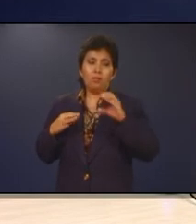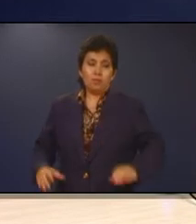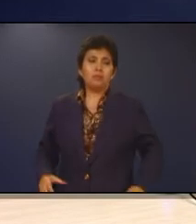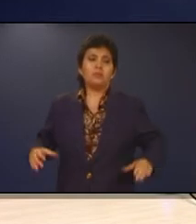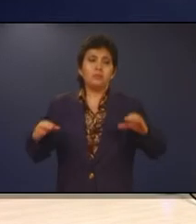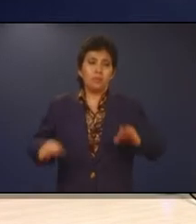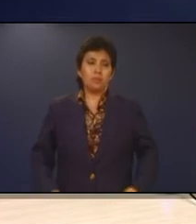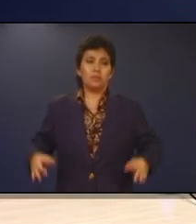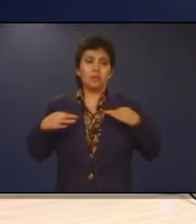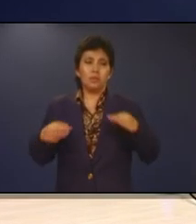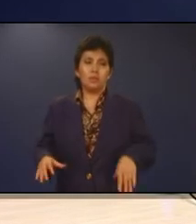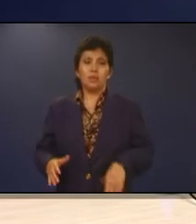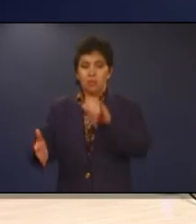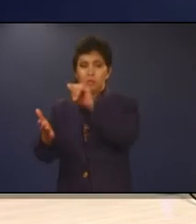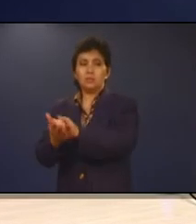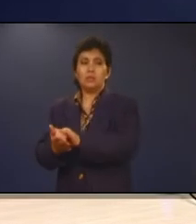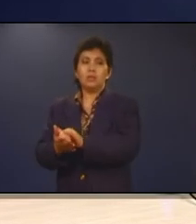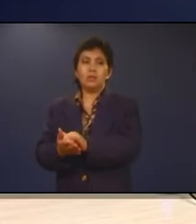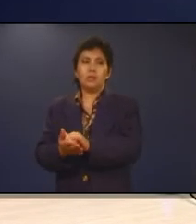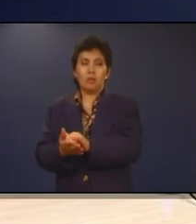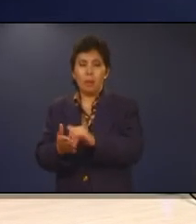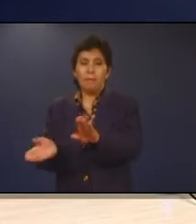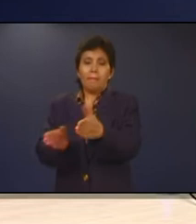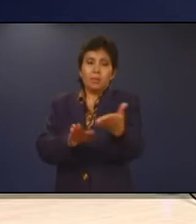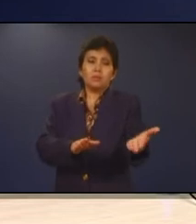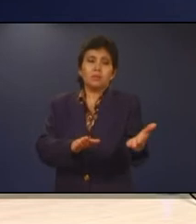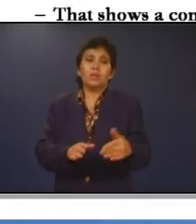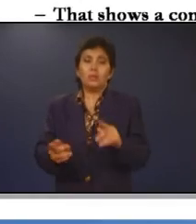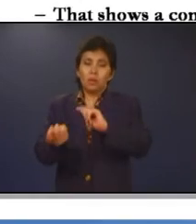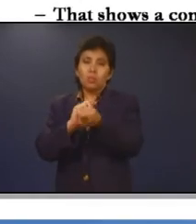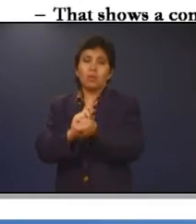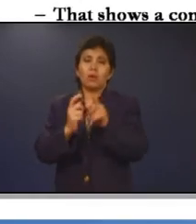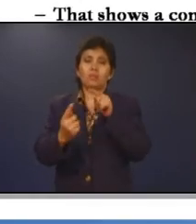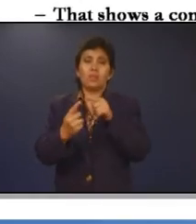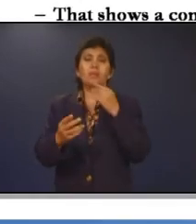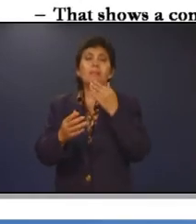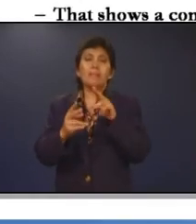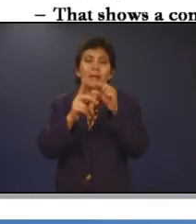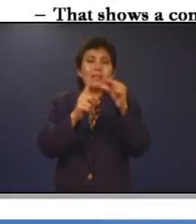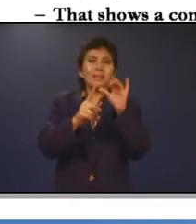in a better way. Like, you don't say that, you just say pass away.